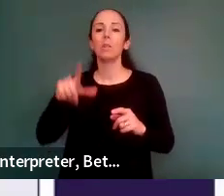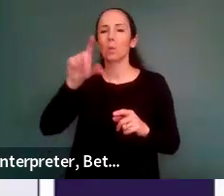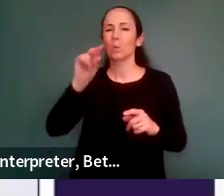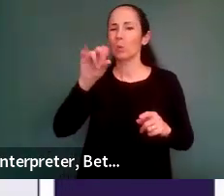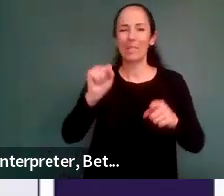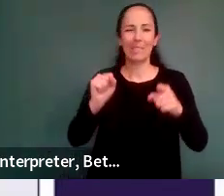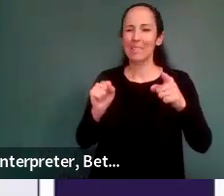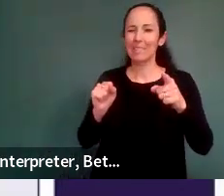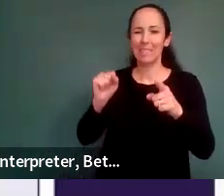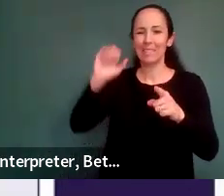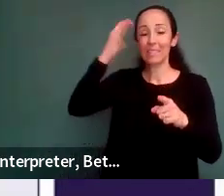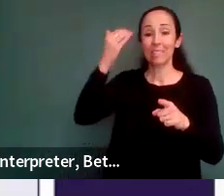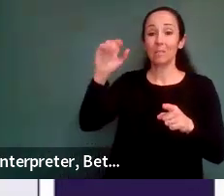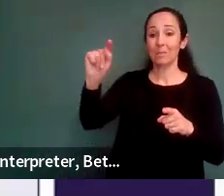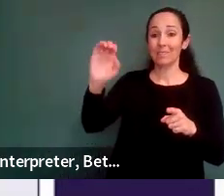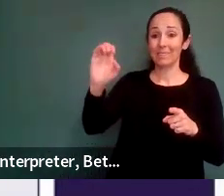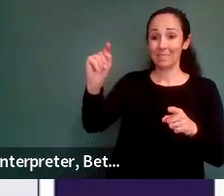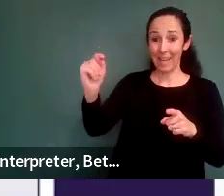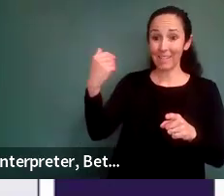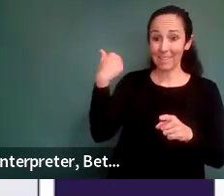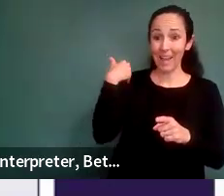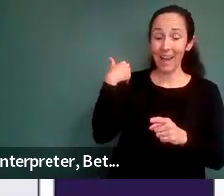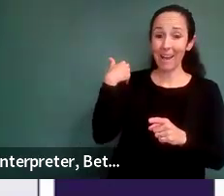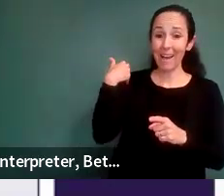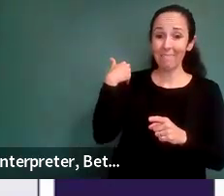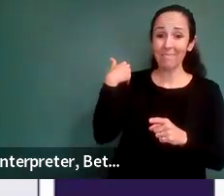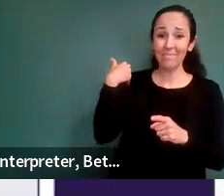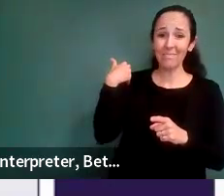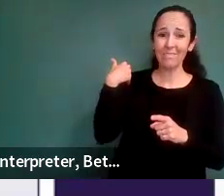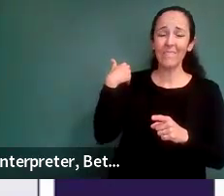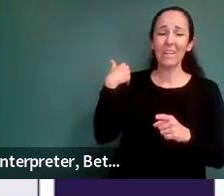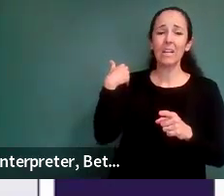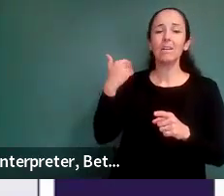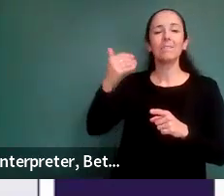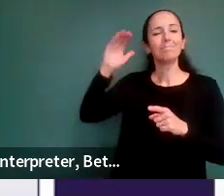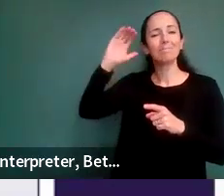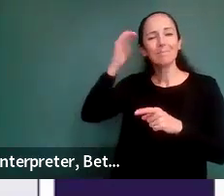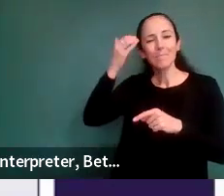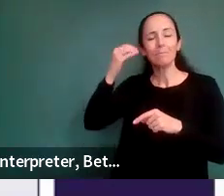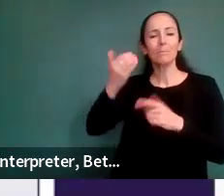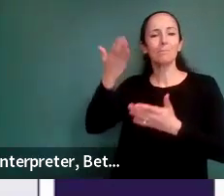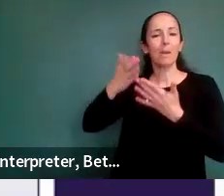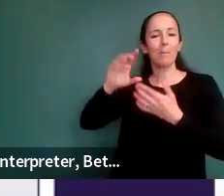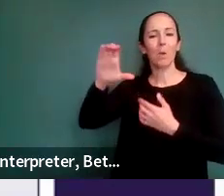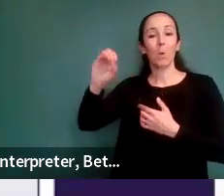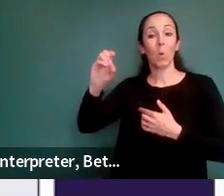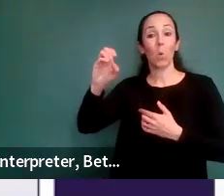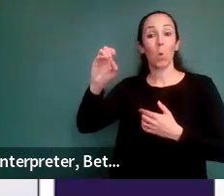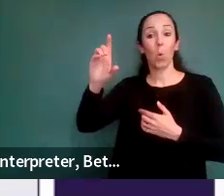that could be styled as a heading or be coded properly to represent